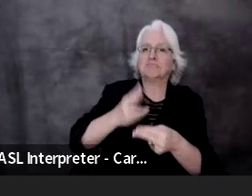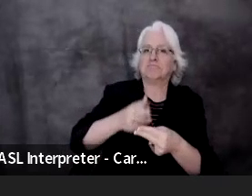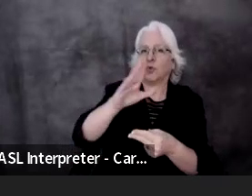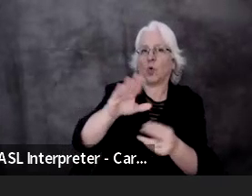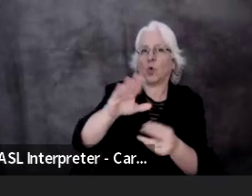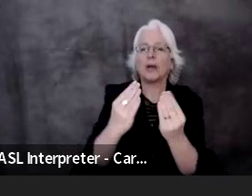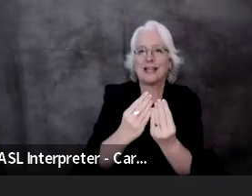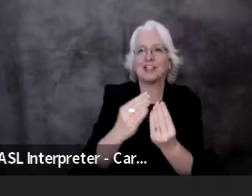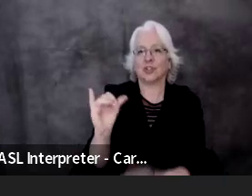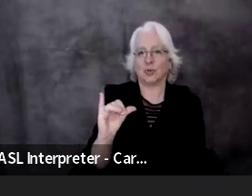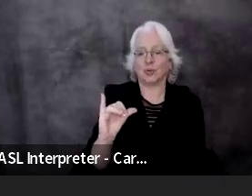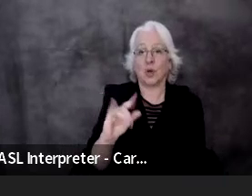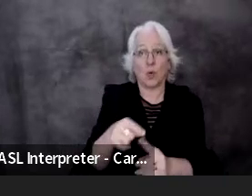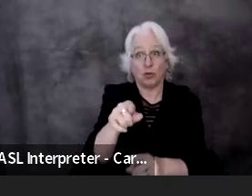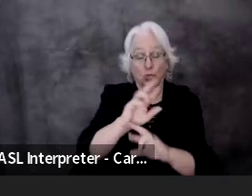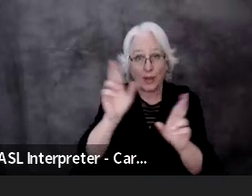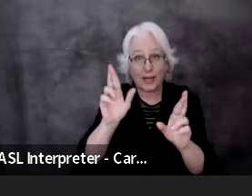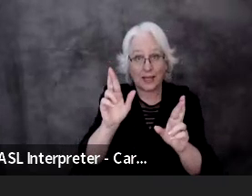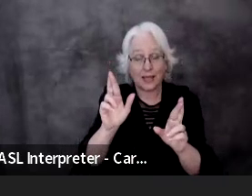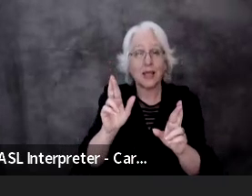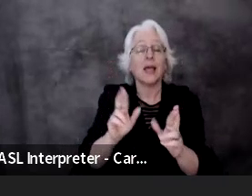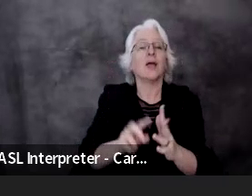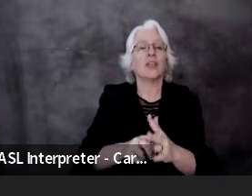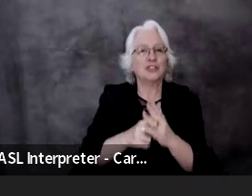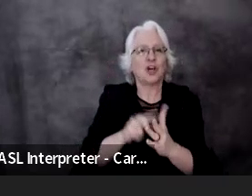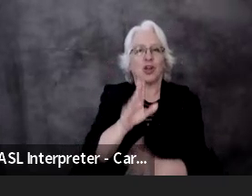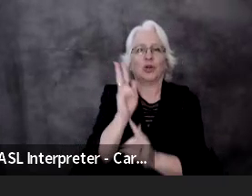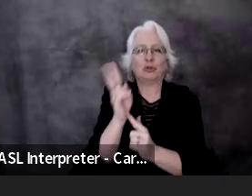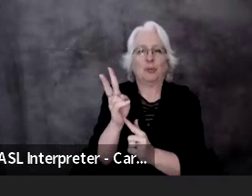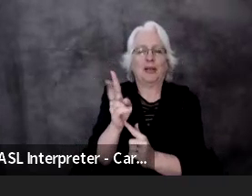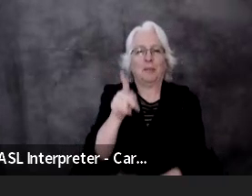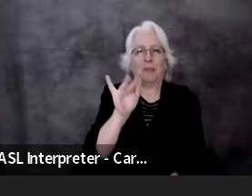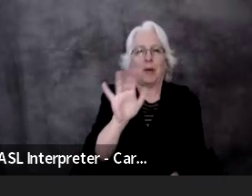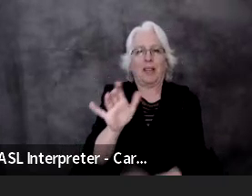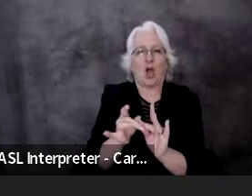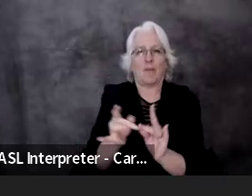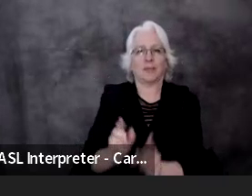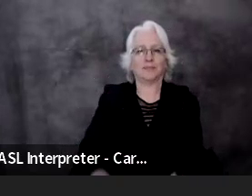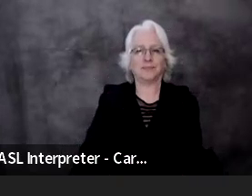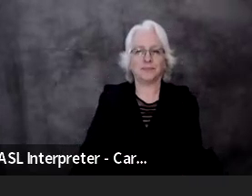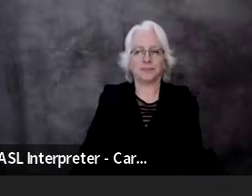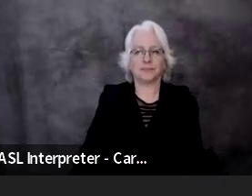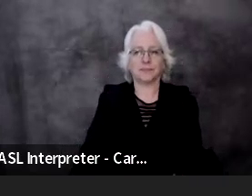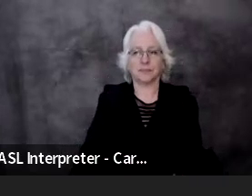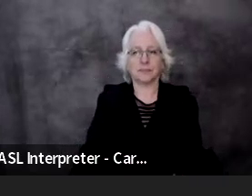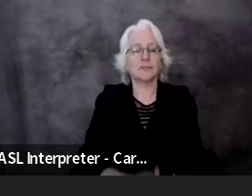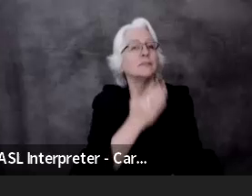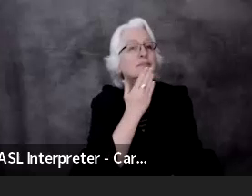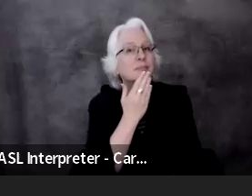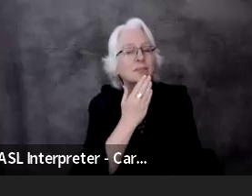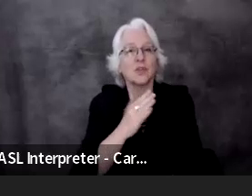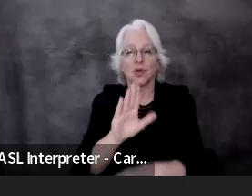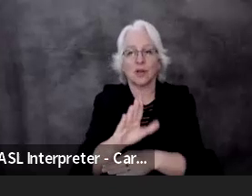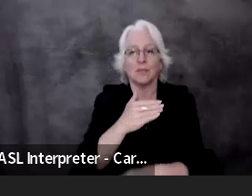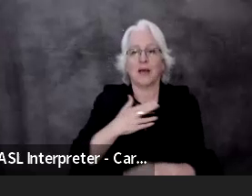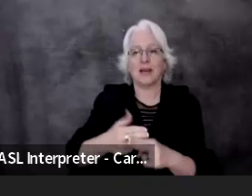organization. And when you're ready, you can begin your 2-minute public comment. Thank you. Good afternoon. My name is